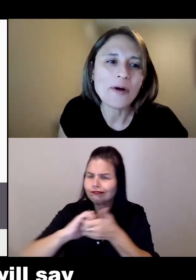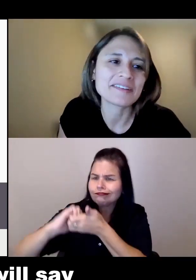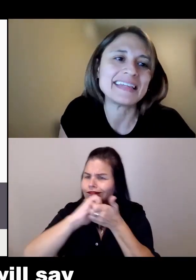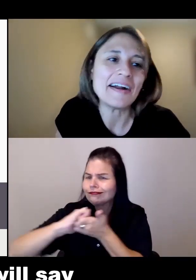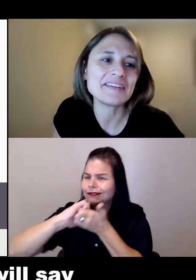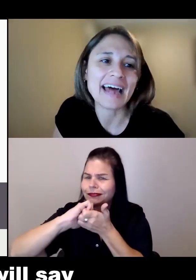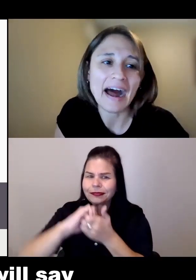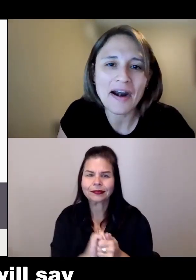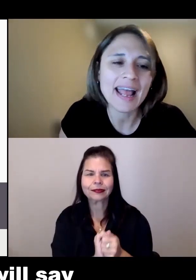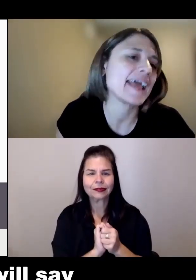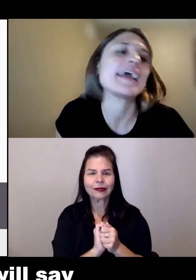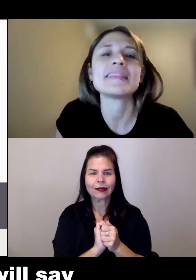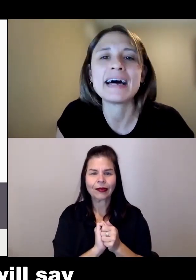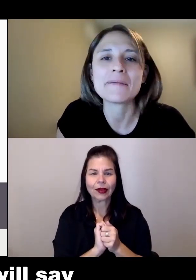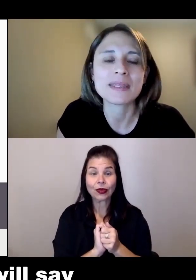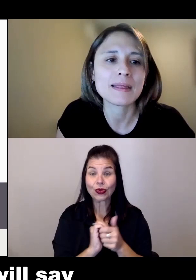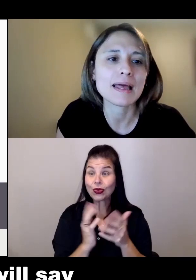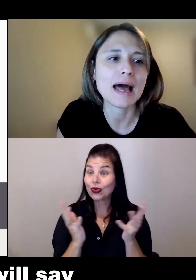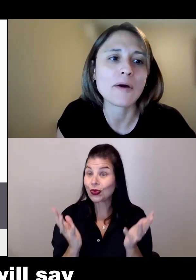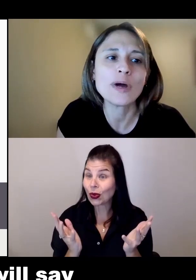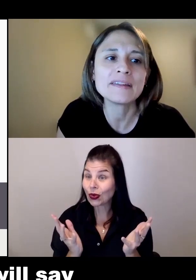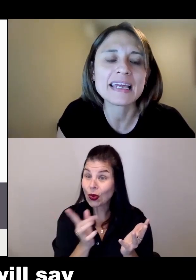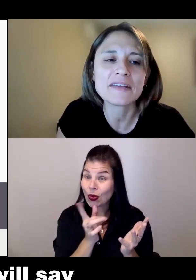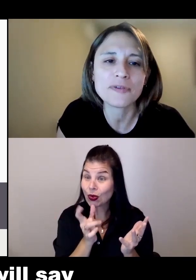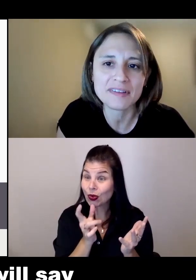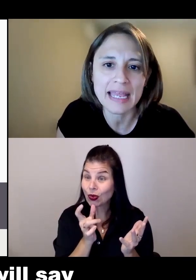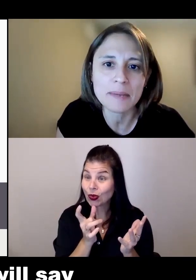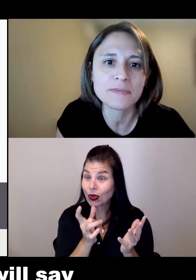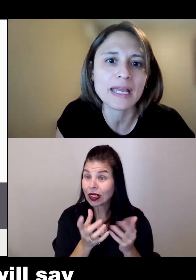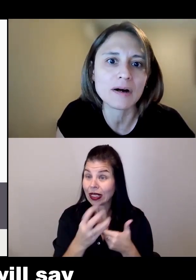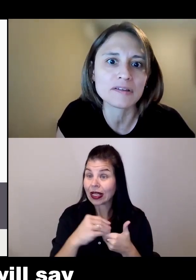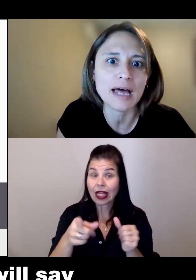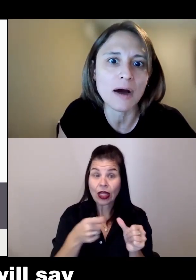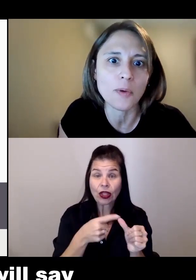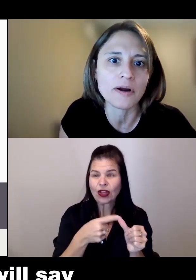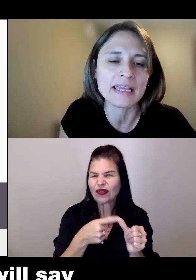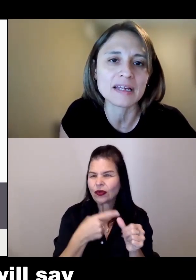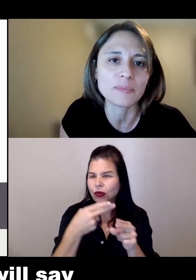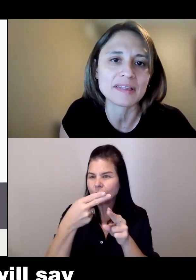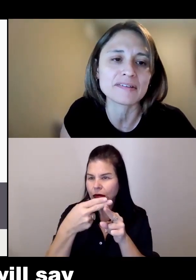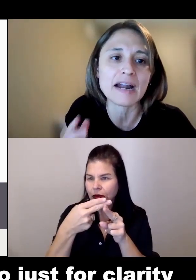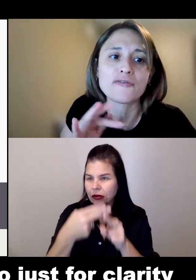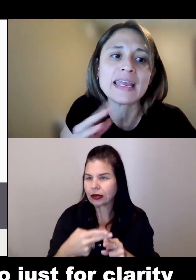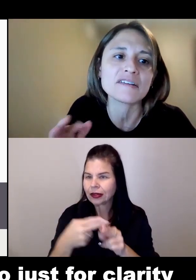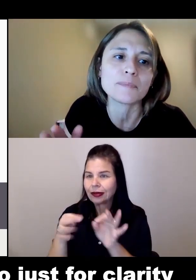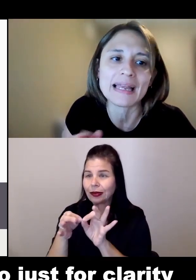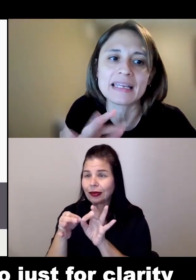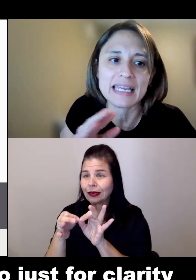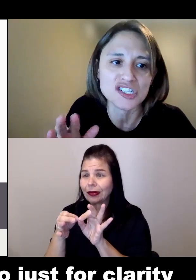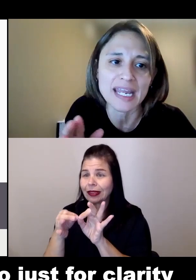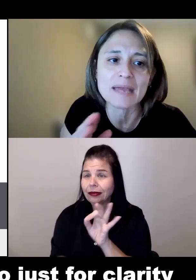So our stars are, and I will say the first names because our interpreters are